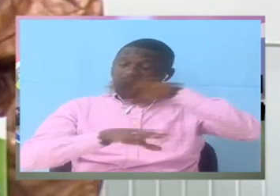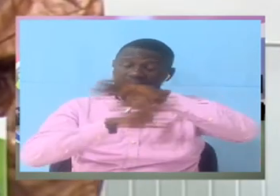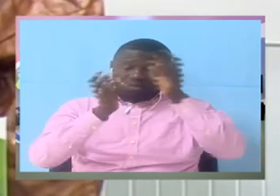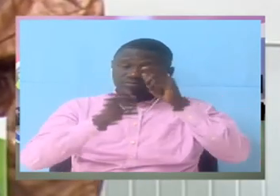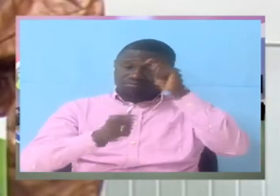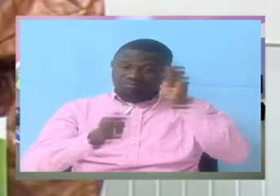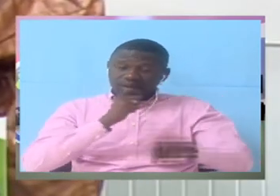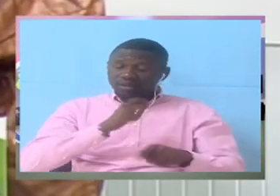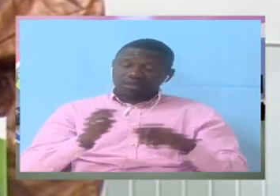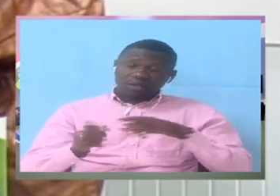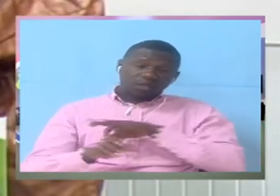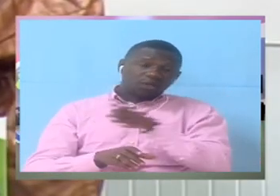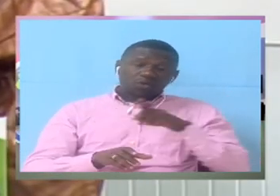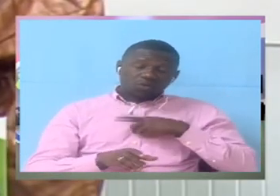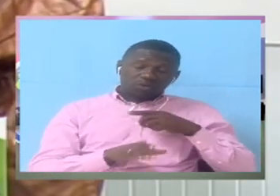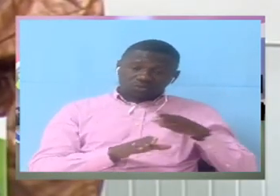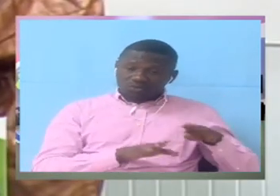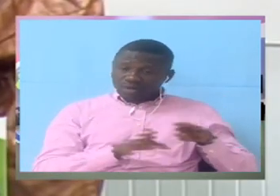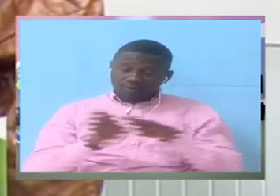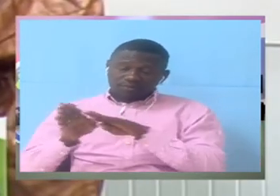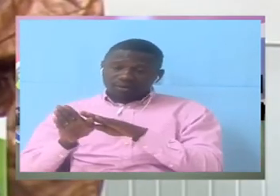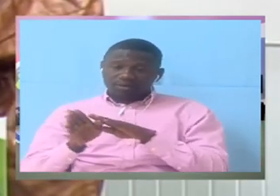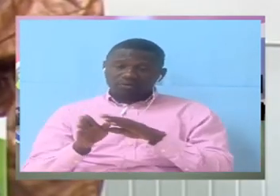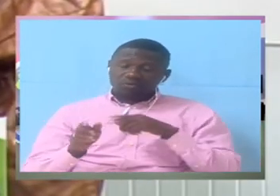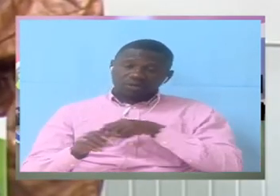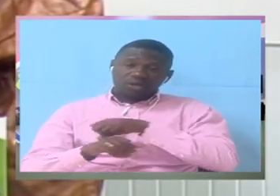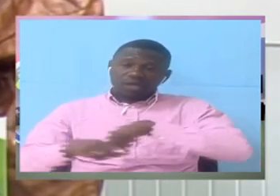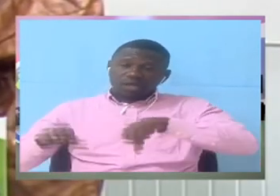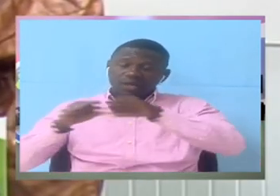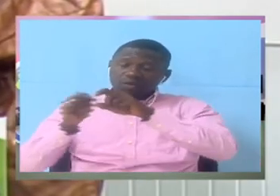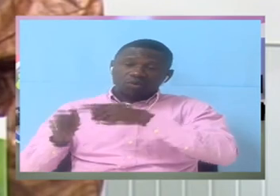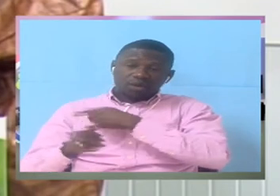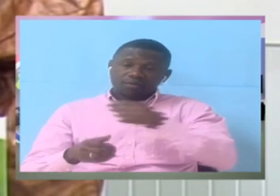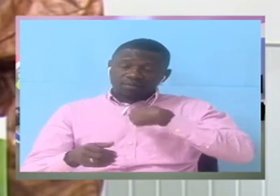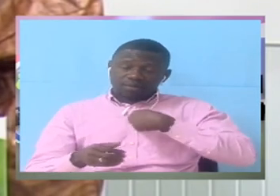They wanted to advance and come to the area where we were. Kabriya moiko